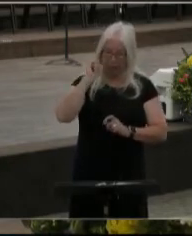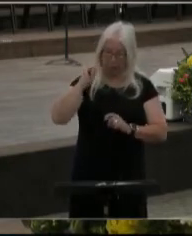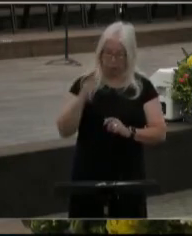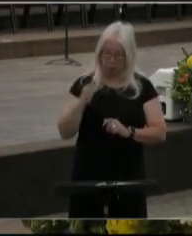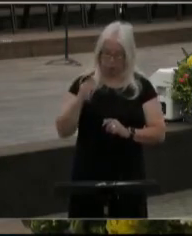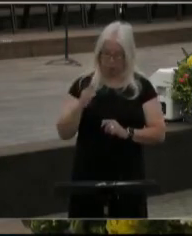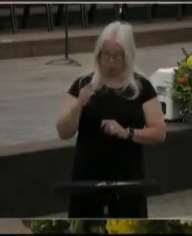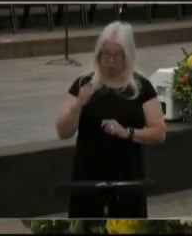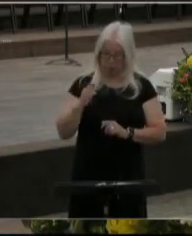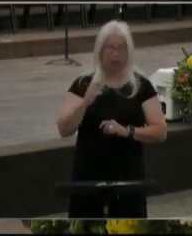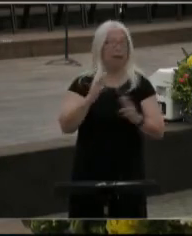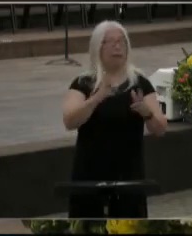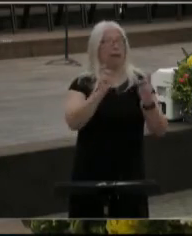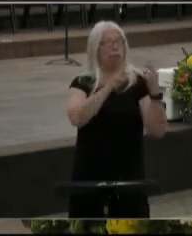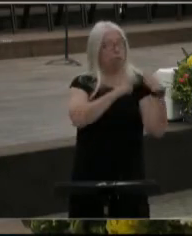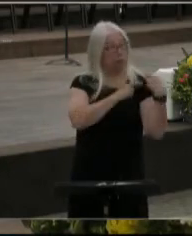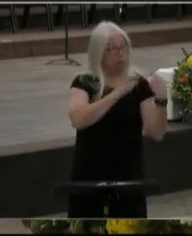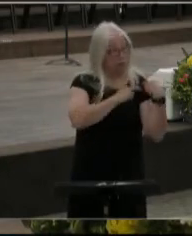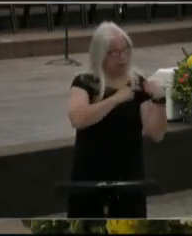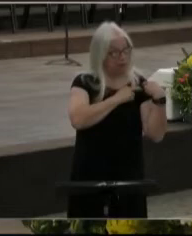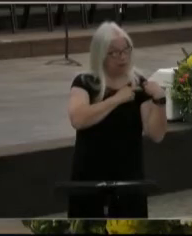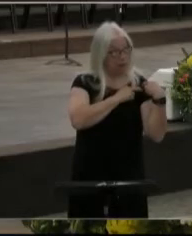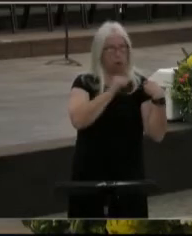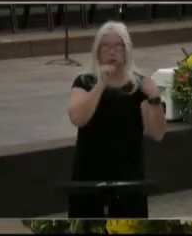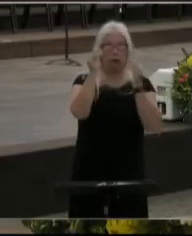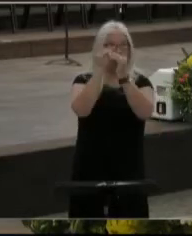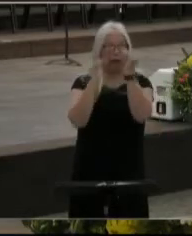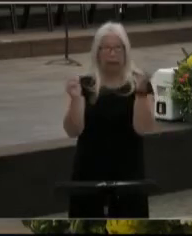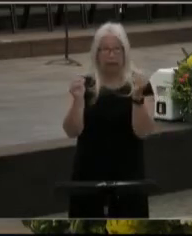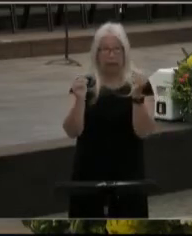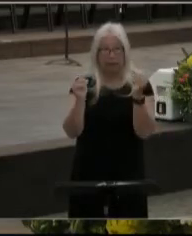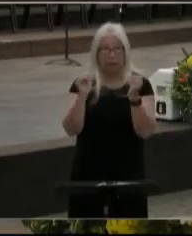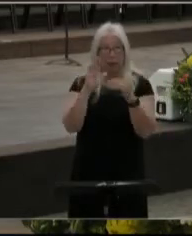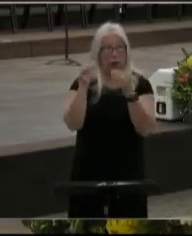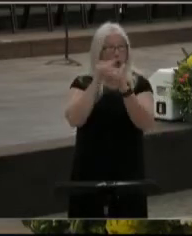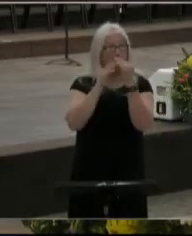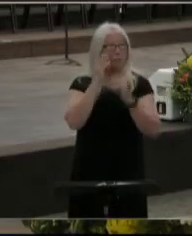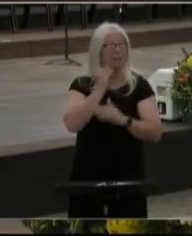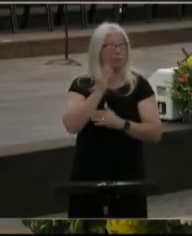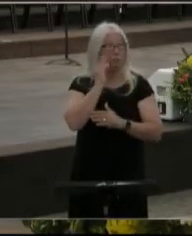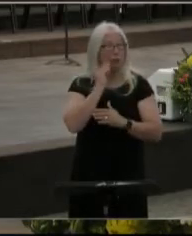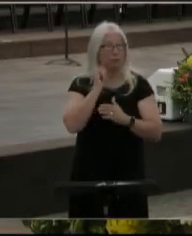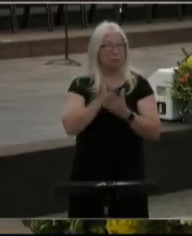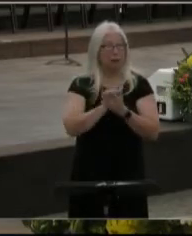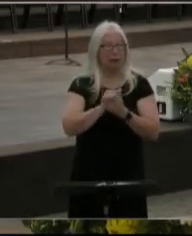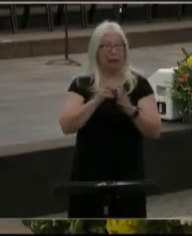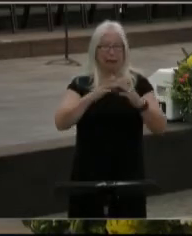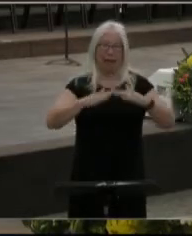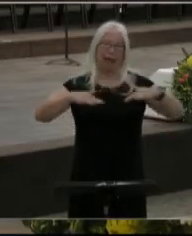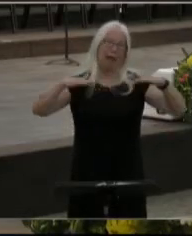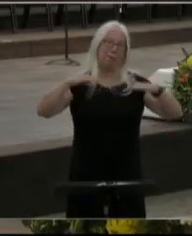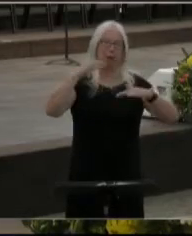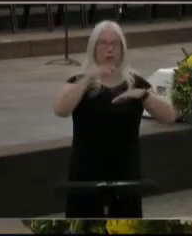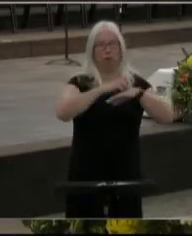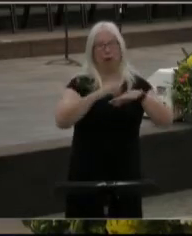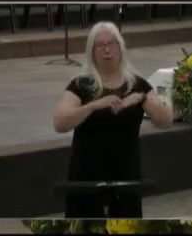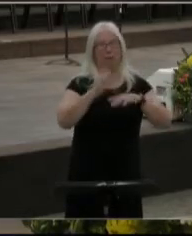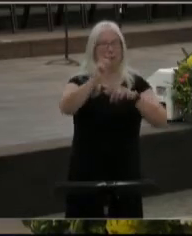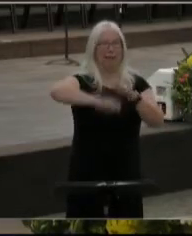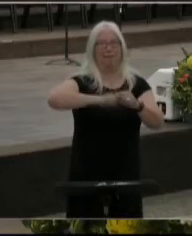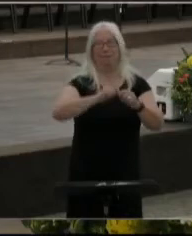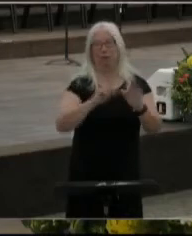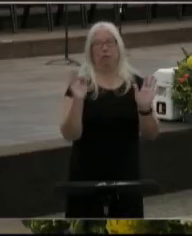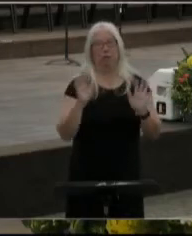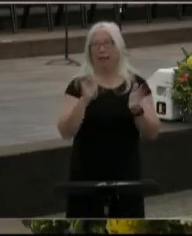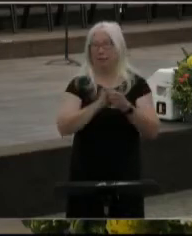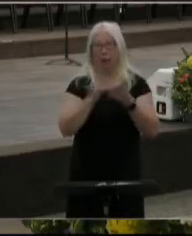sin. God gave him responsibility. We're not going to get to heaven, and our whole heavenly experience is not going to be a hammock, grapes, and fishing in the crystal